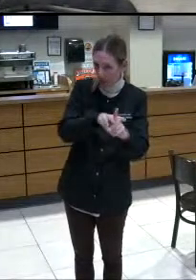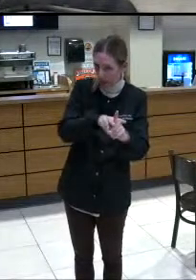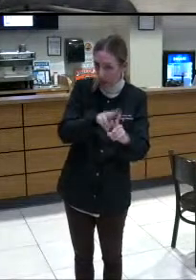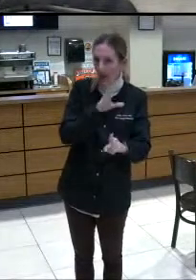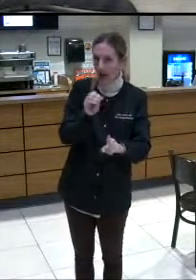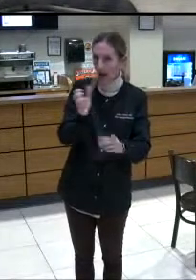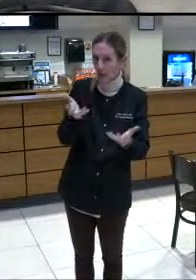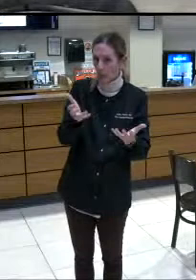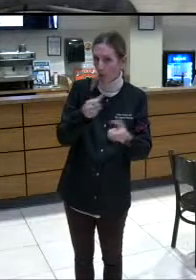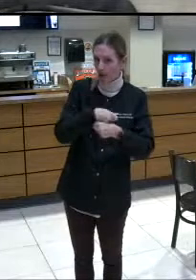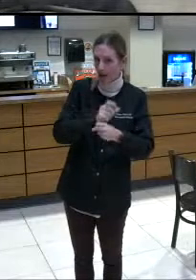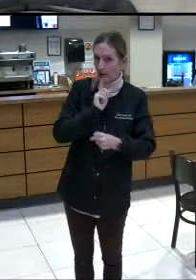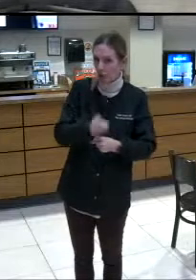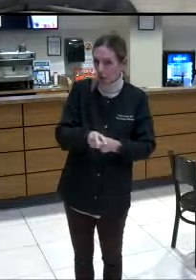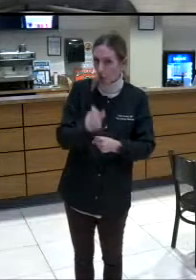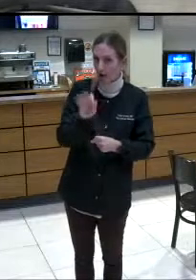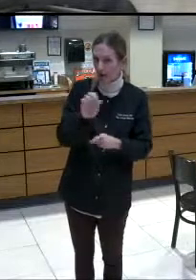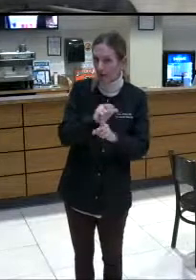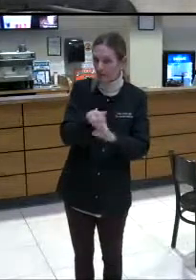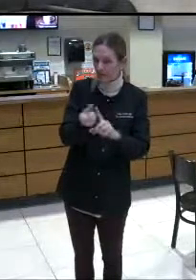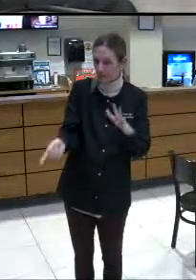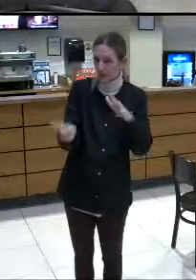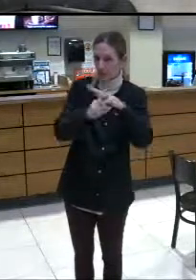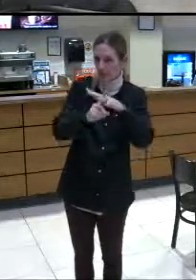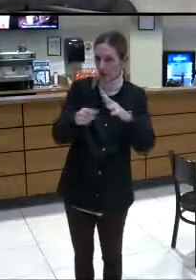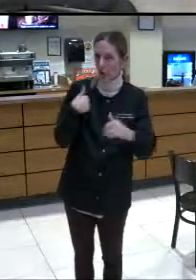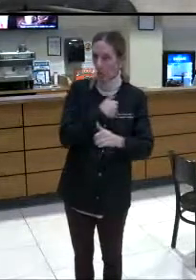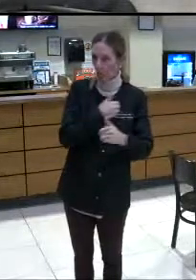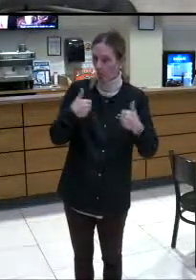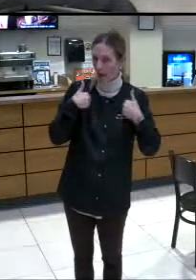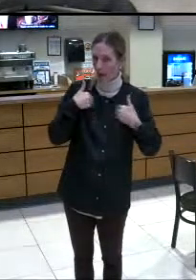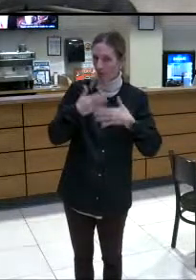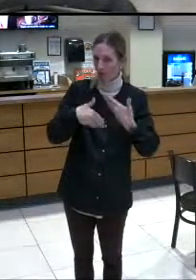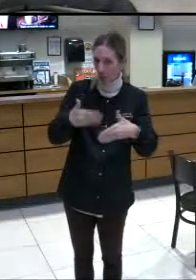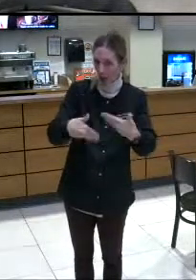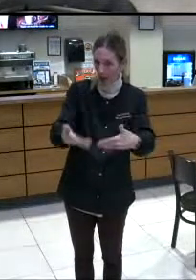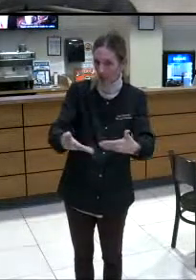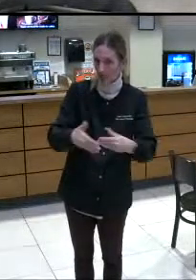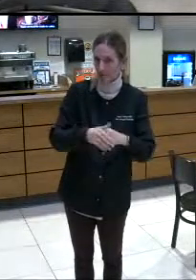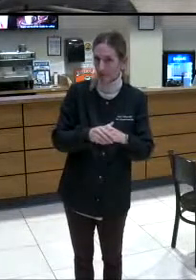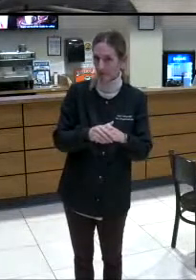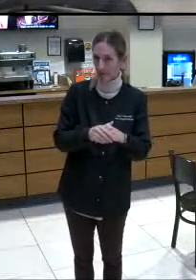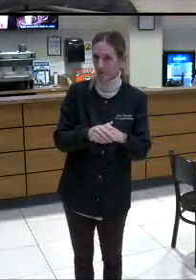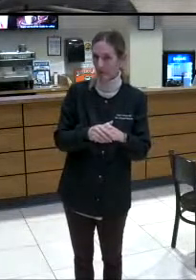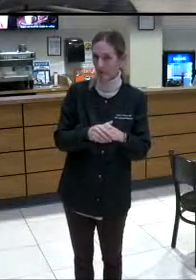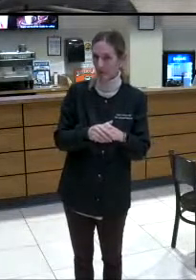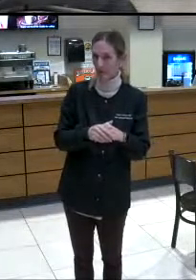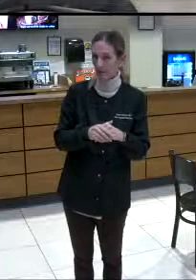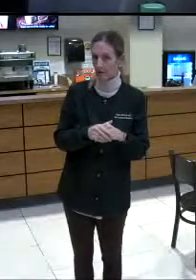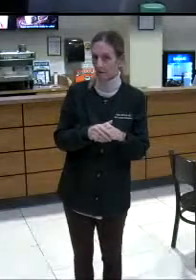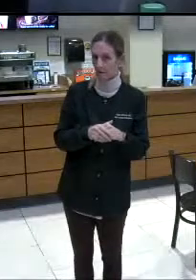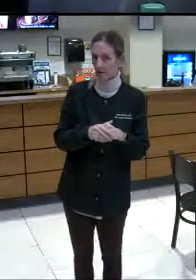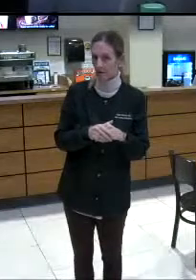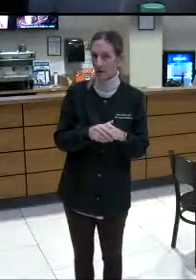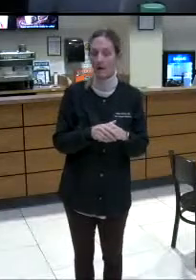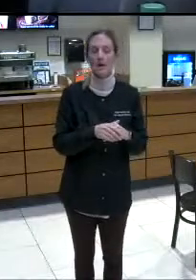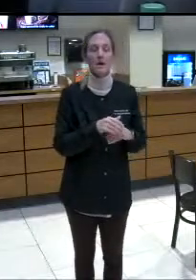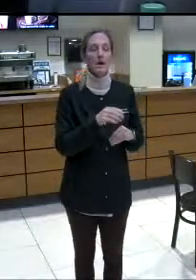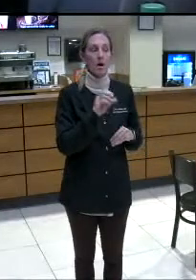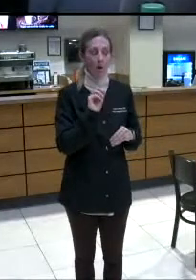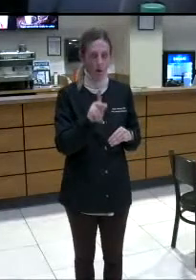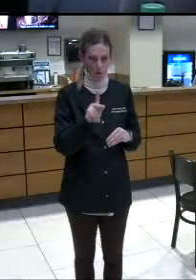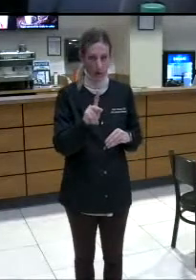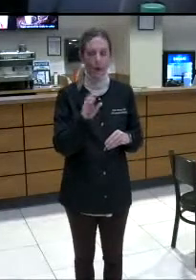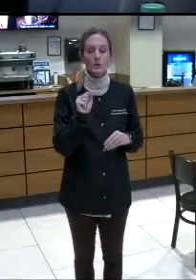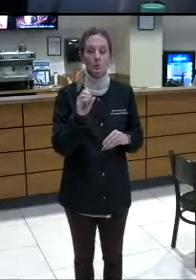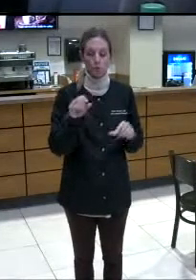should a situation arise, that we have a process by which we undertake that discussion. Okay, so this discussion